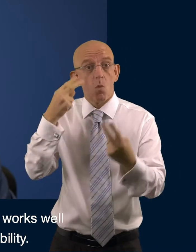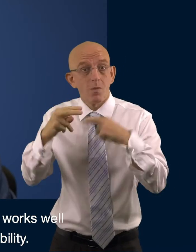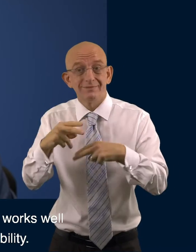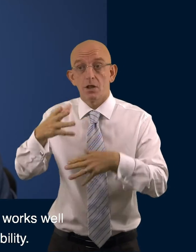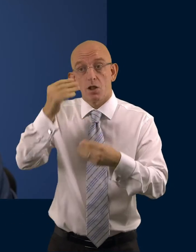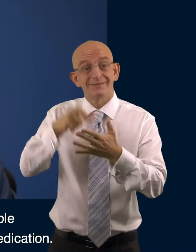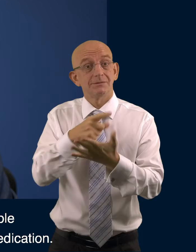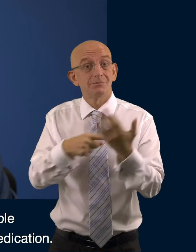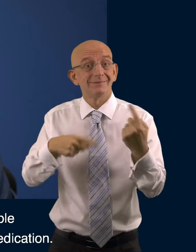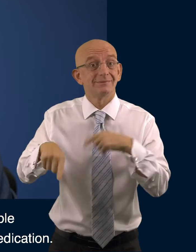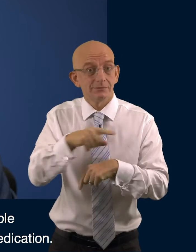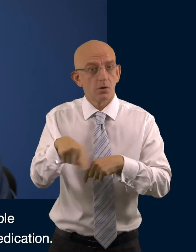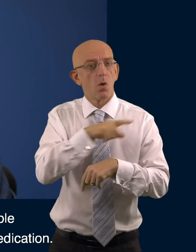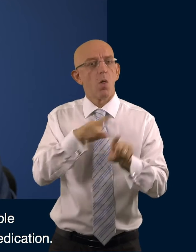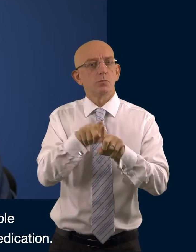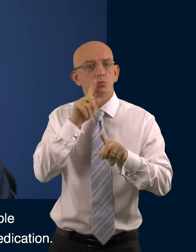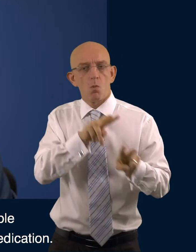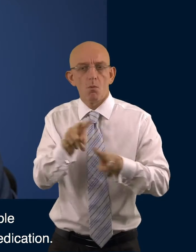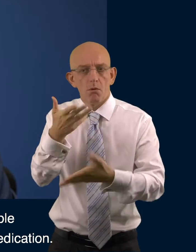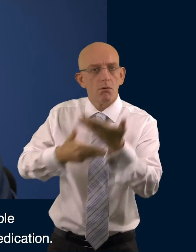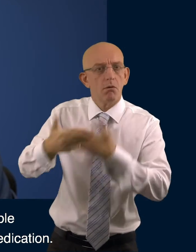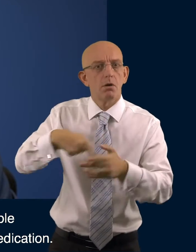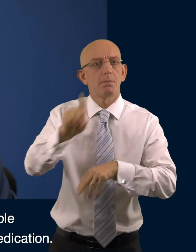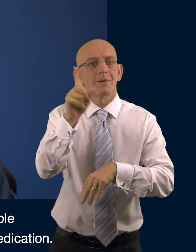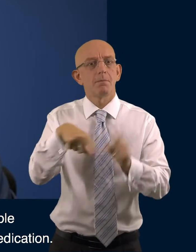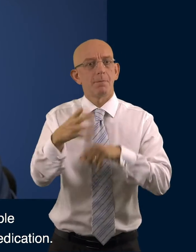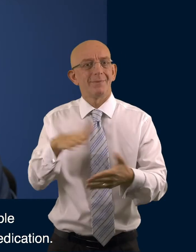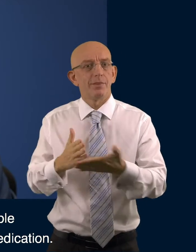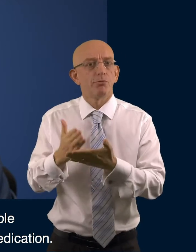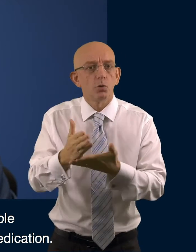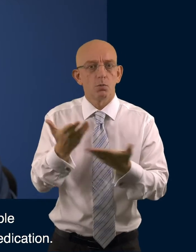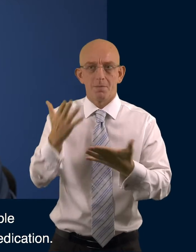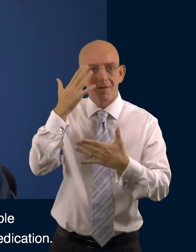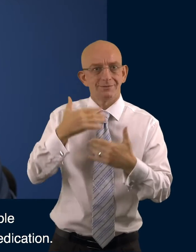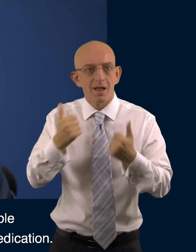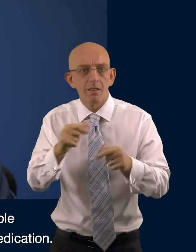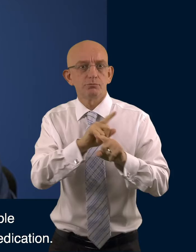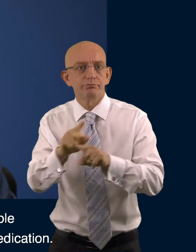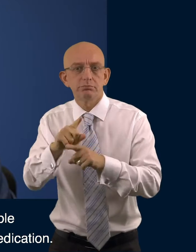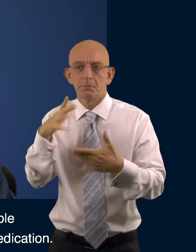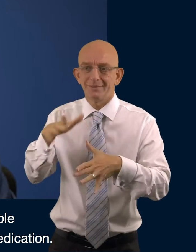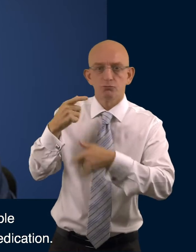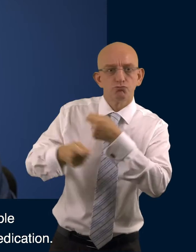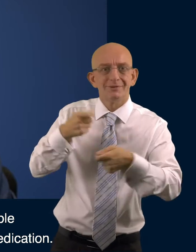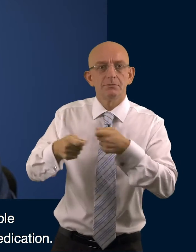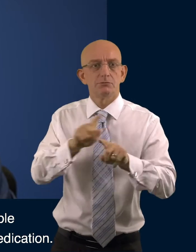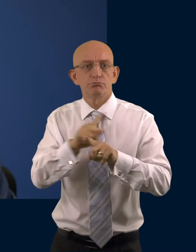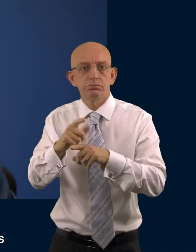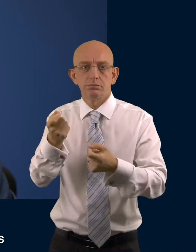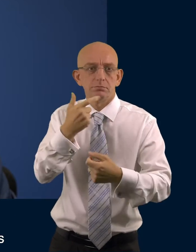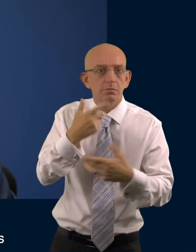disability. We'll also be looking at experiences that people have of medicine for mental health, psychotropic